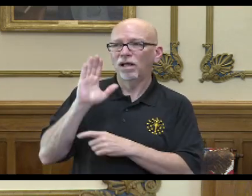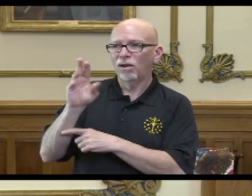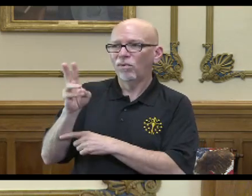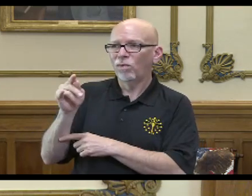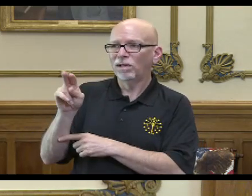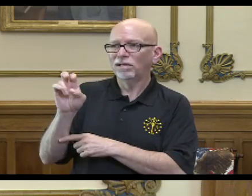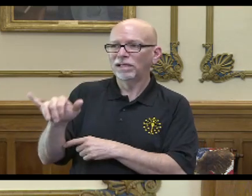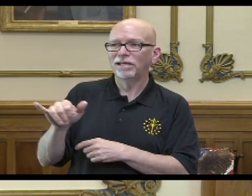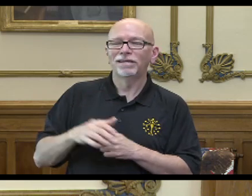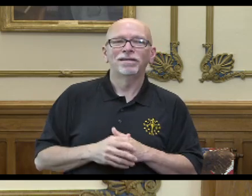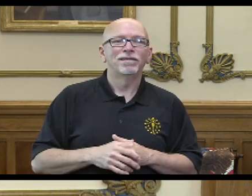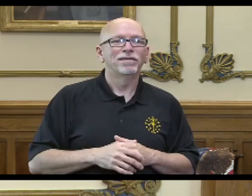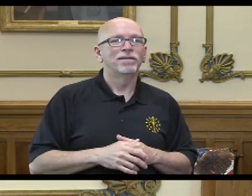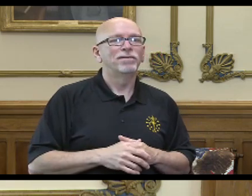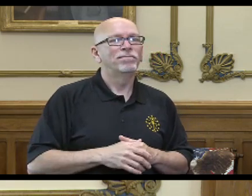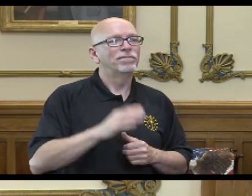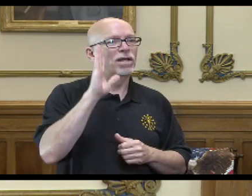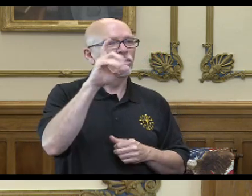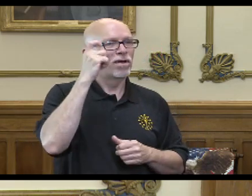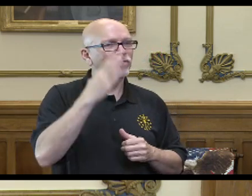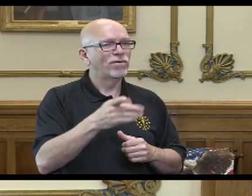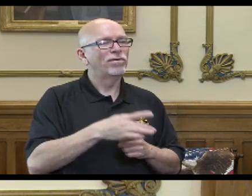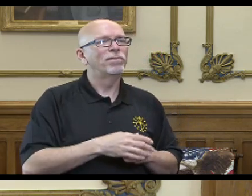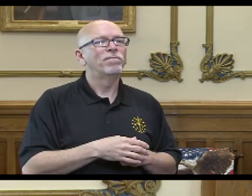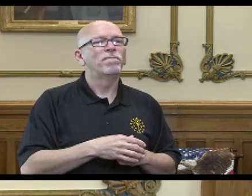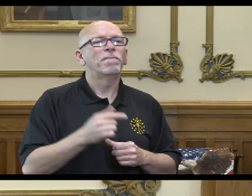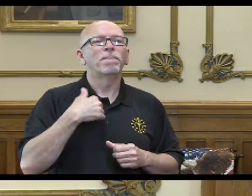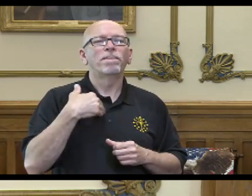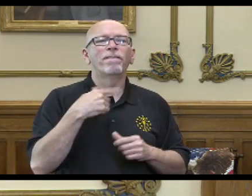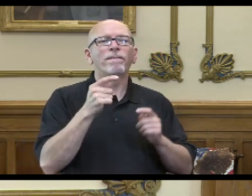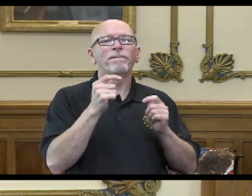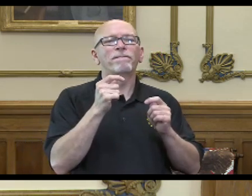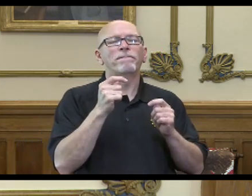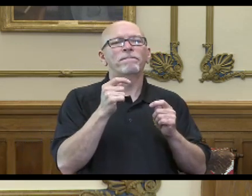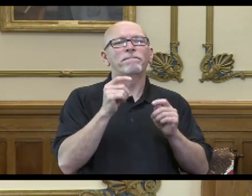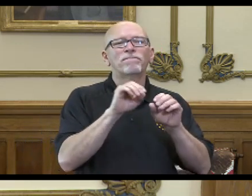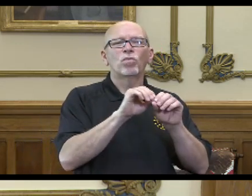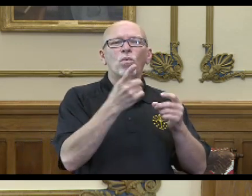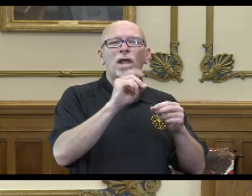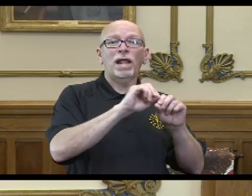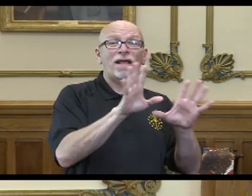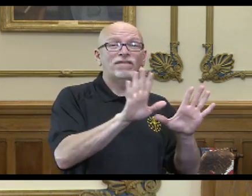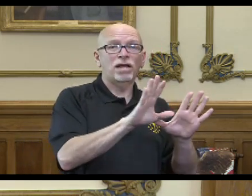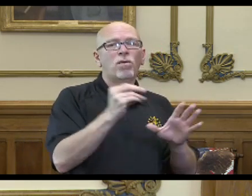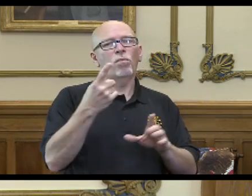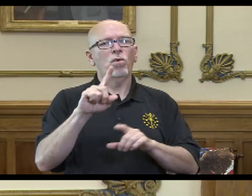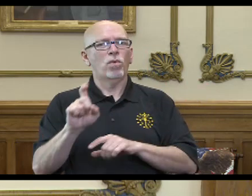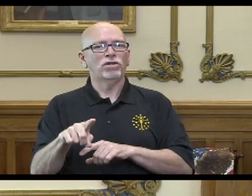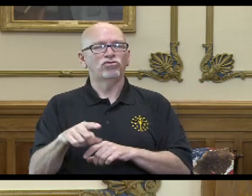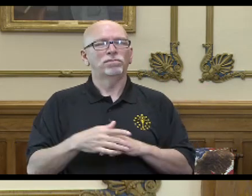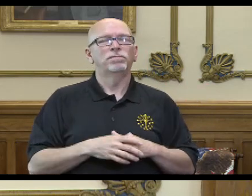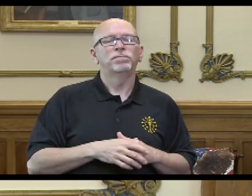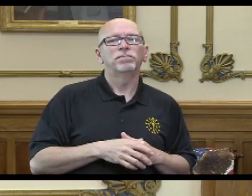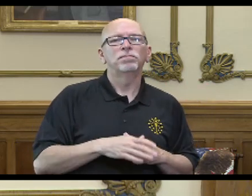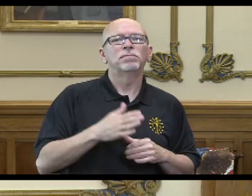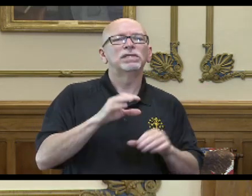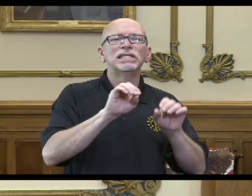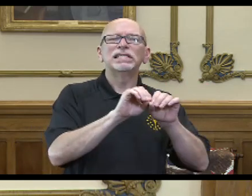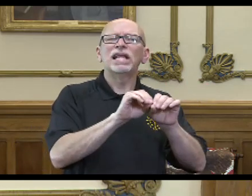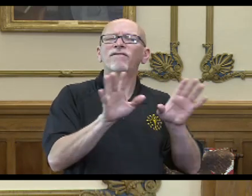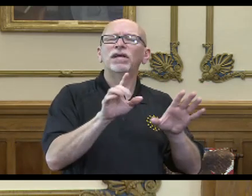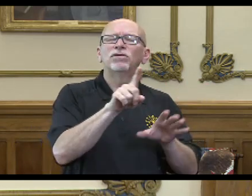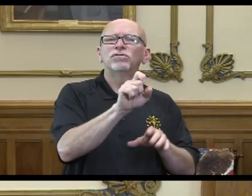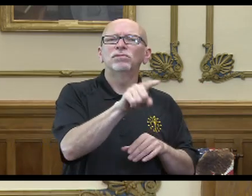Whitney. Hello, Governor. I've got a clarification and a question today. Okay. My